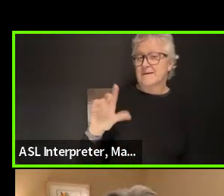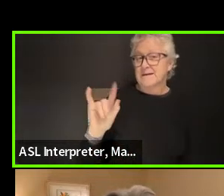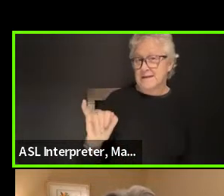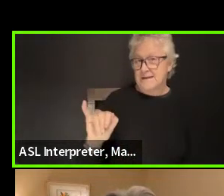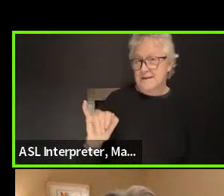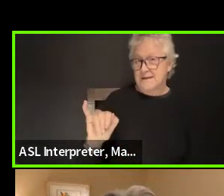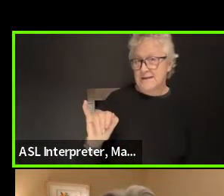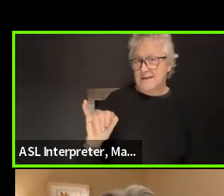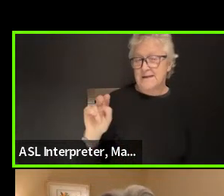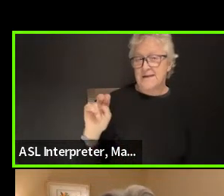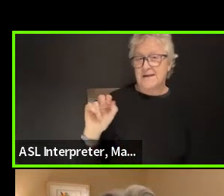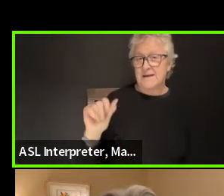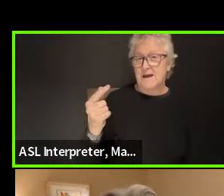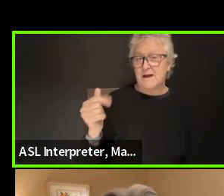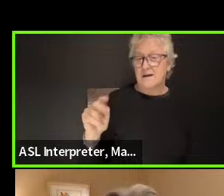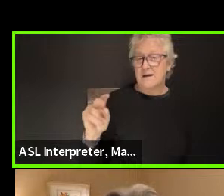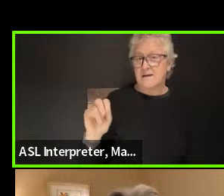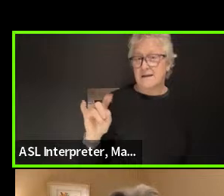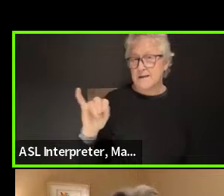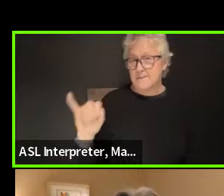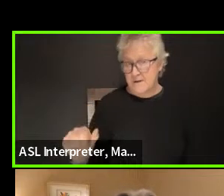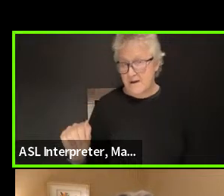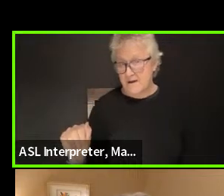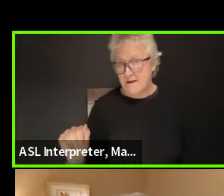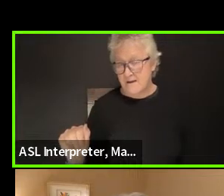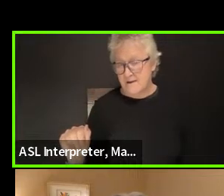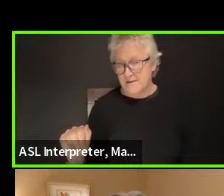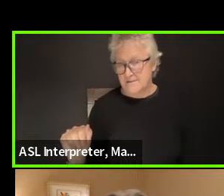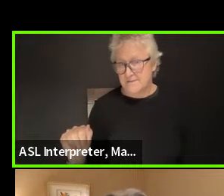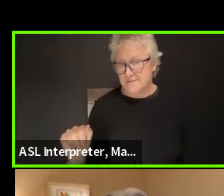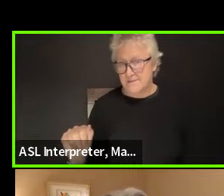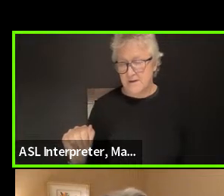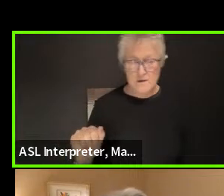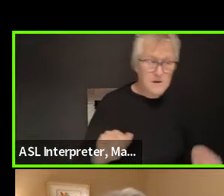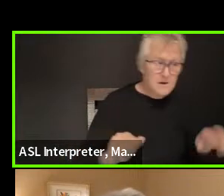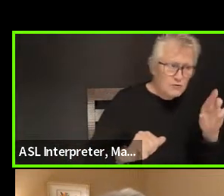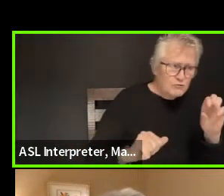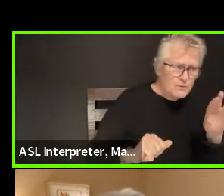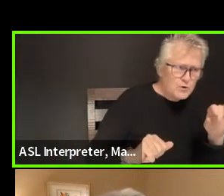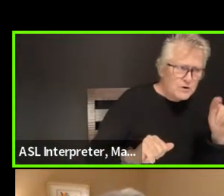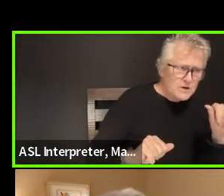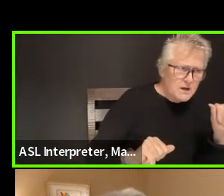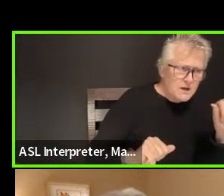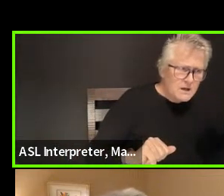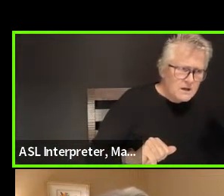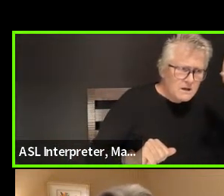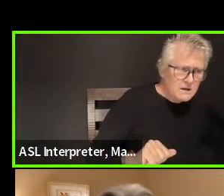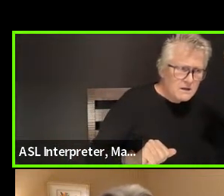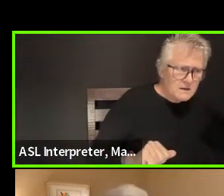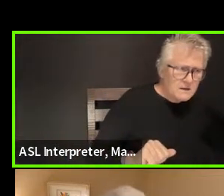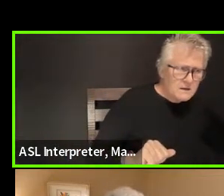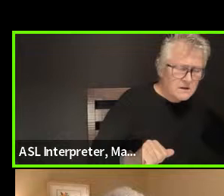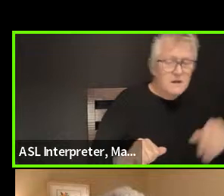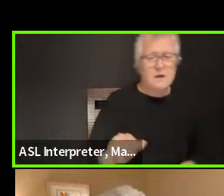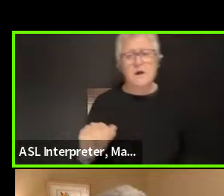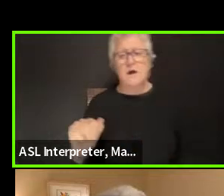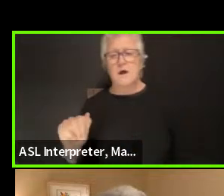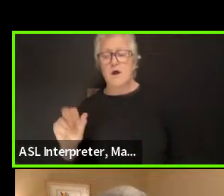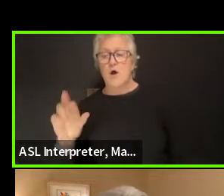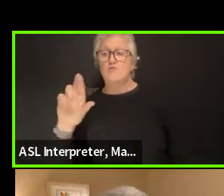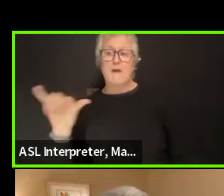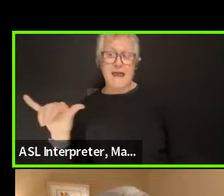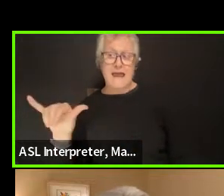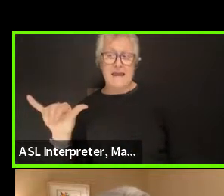So Roberta. Ray's next to me. I'll call on him. Okay, well, thank you. Ray